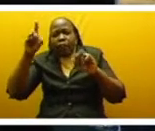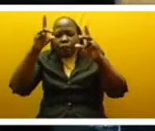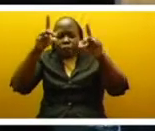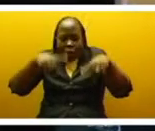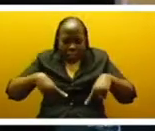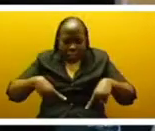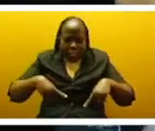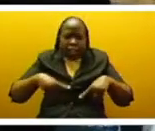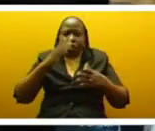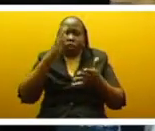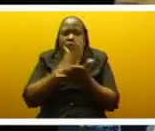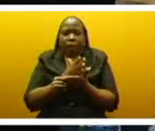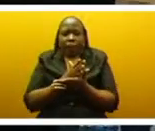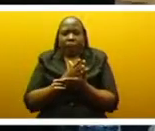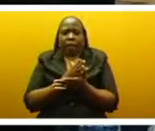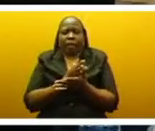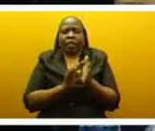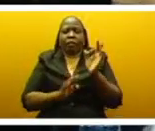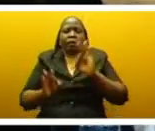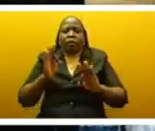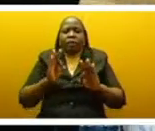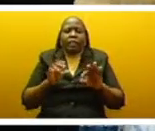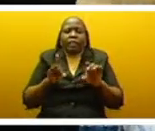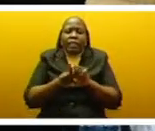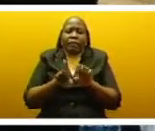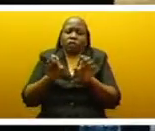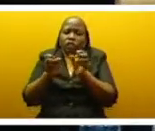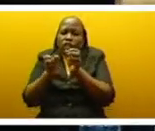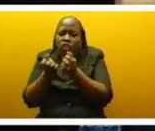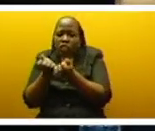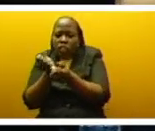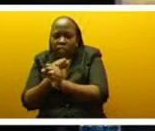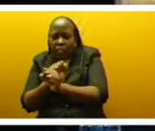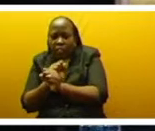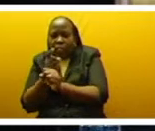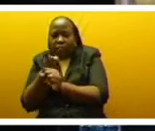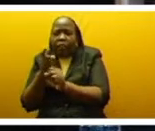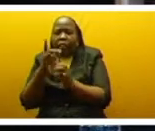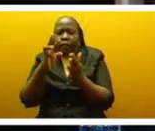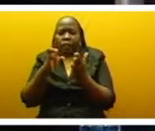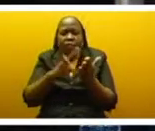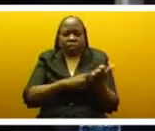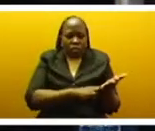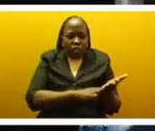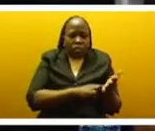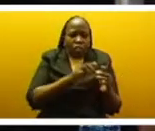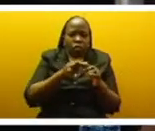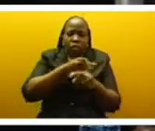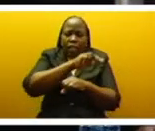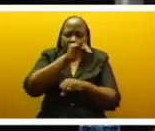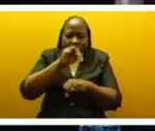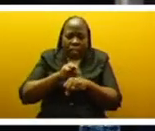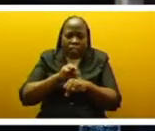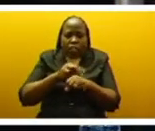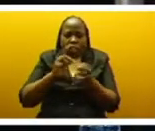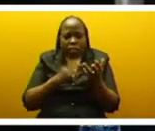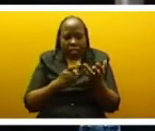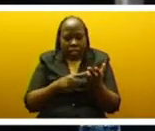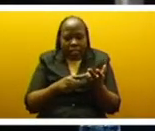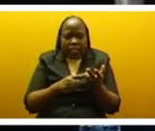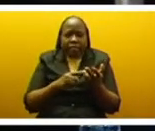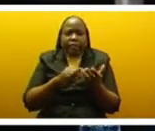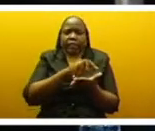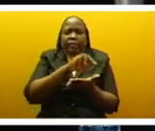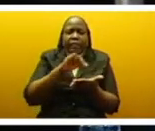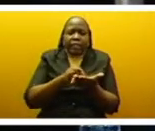alter, modify, or adjust the results electronically transmitted to the National Tallying Center from the constituency